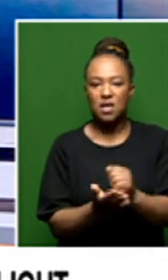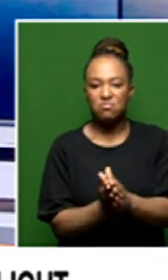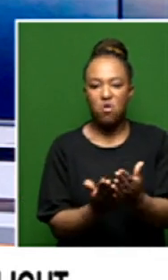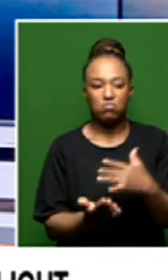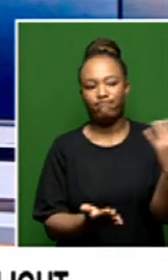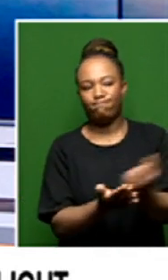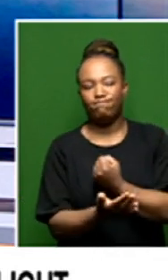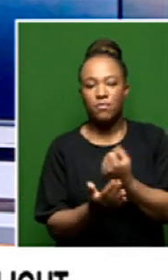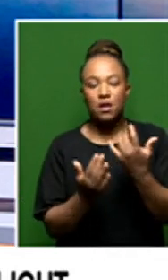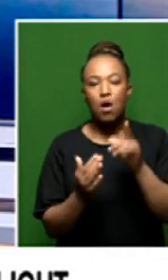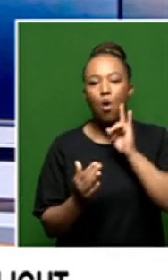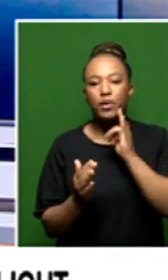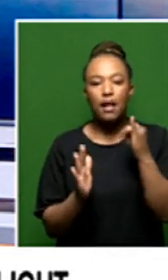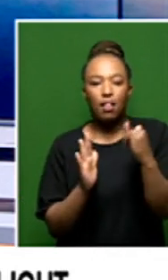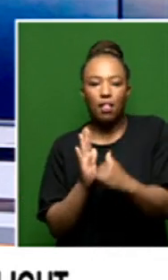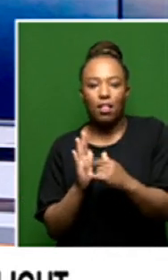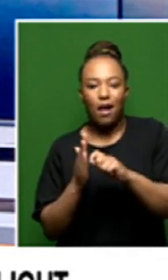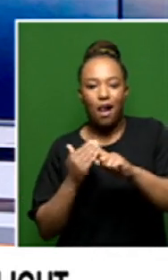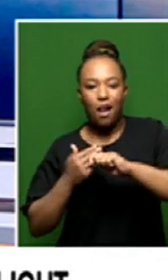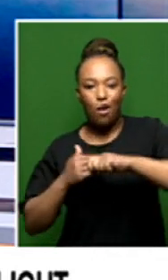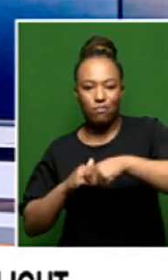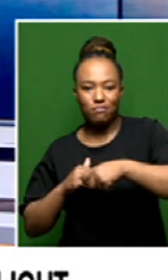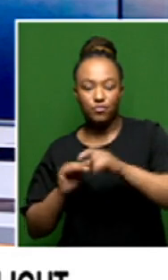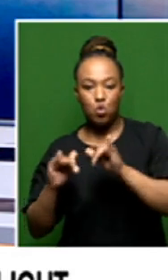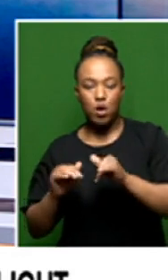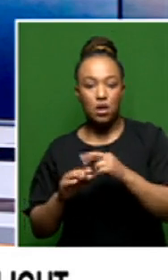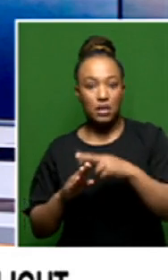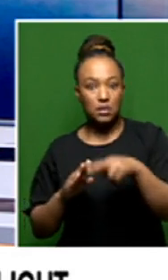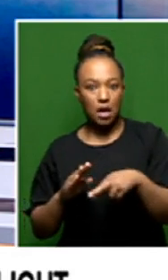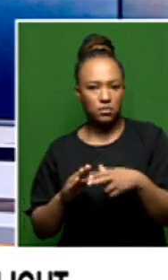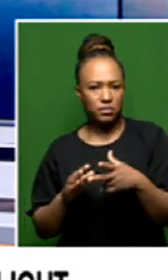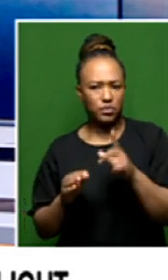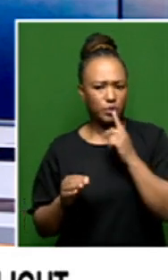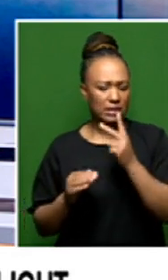she's now locked up in a hotel room and awaiting other results to come to see what the next step is.